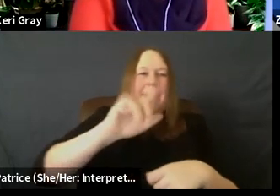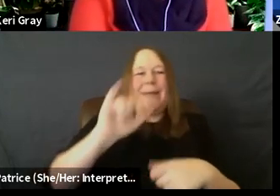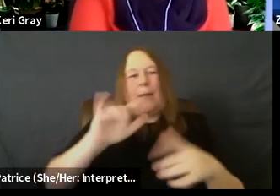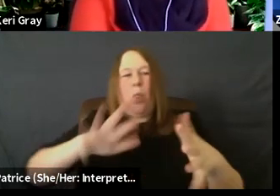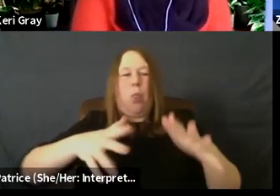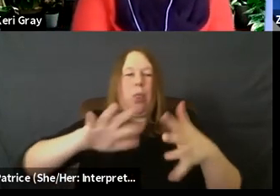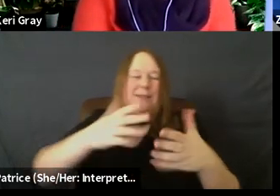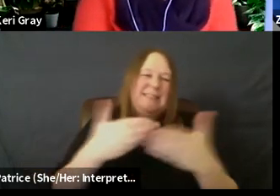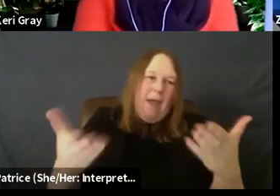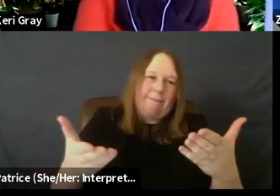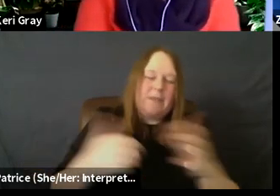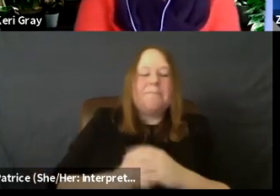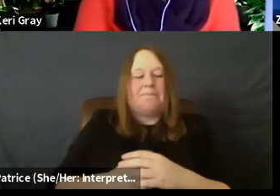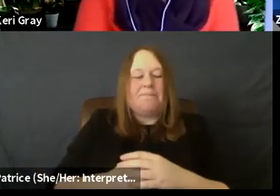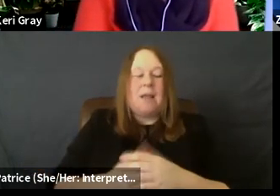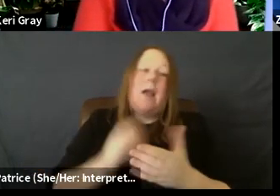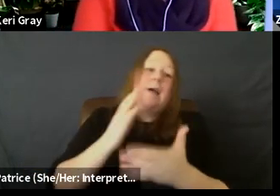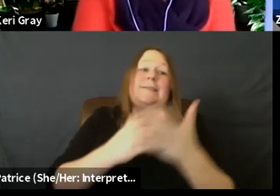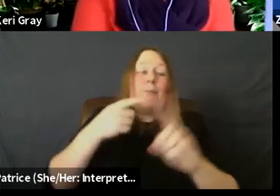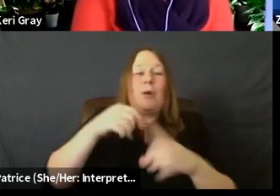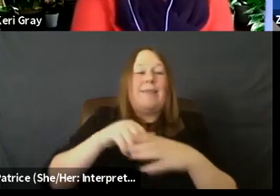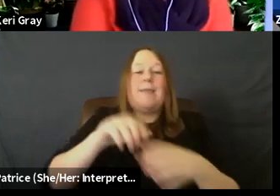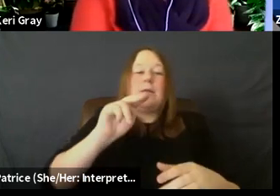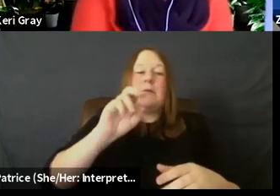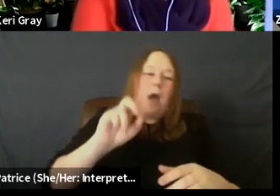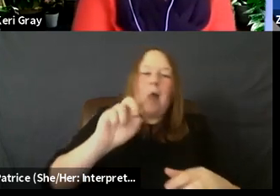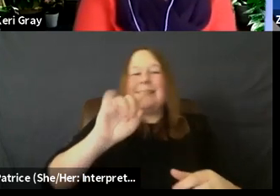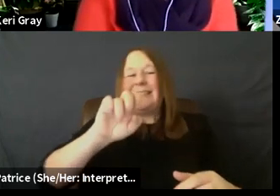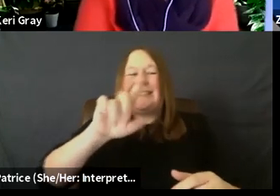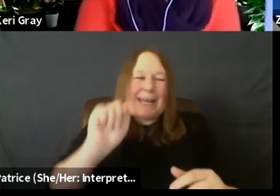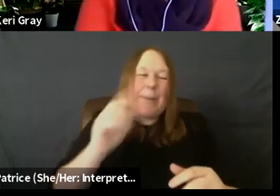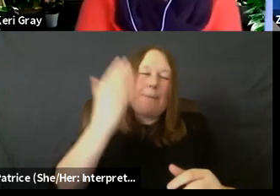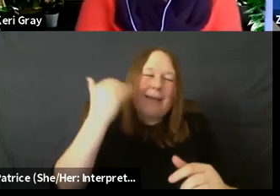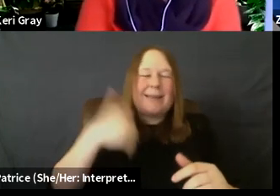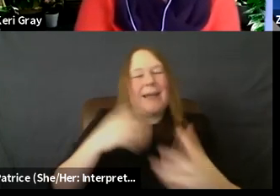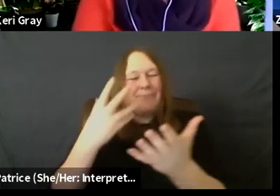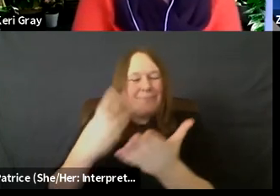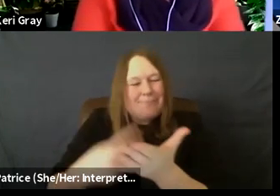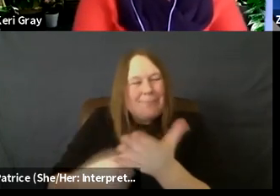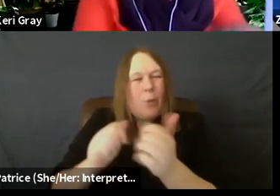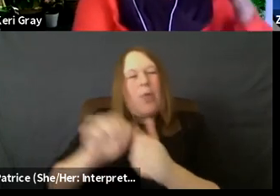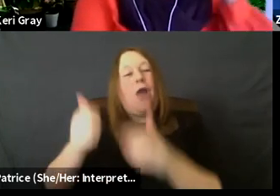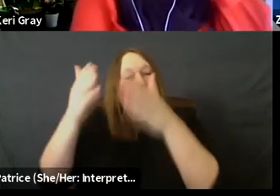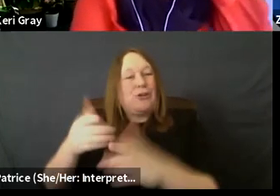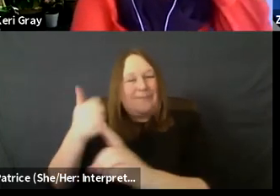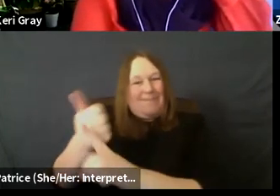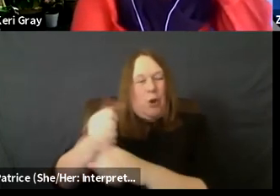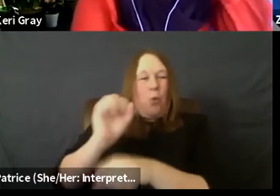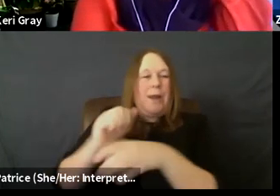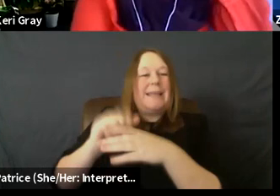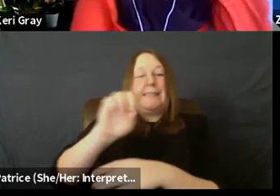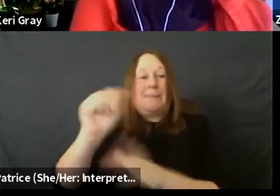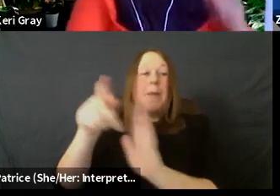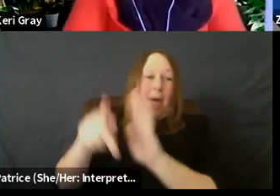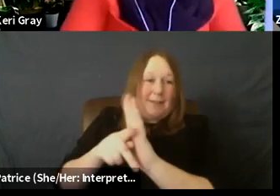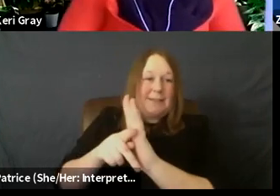stuff. At some point in the non-distant past, I had a conversation with another person who works in disability policy